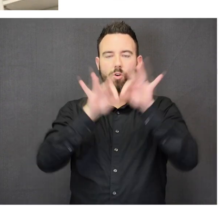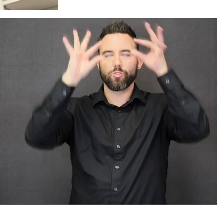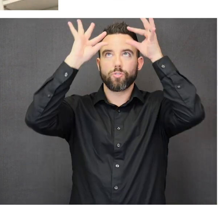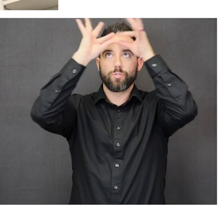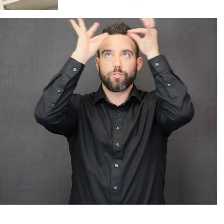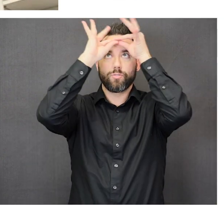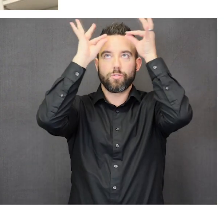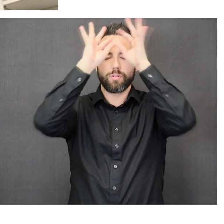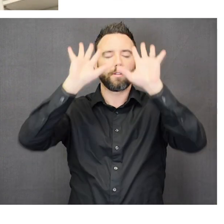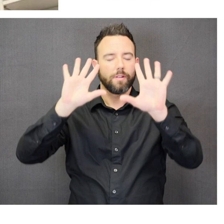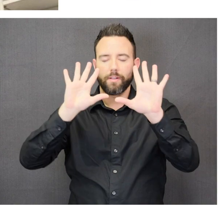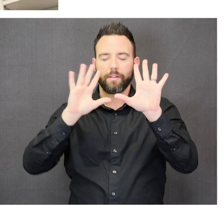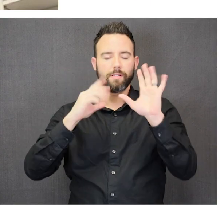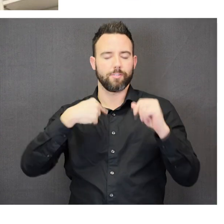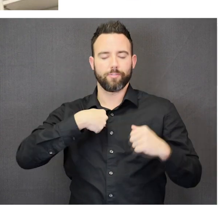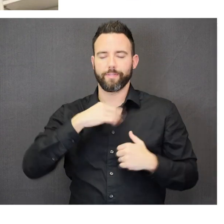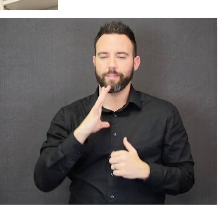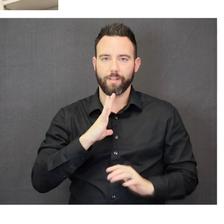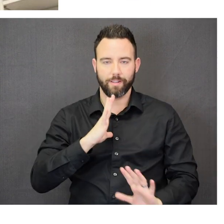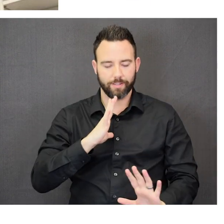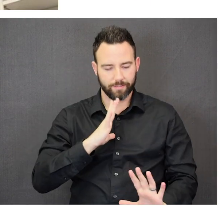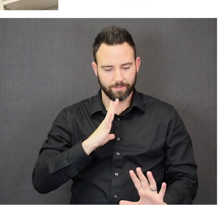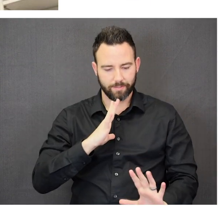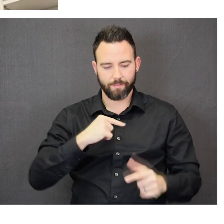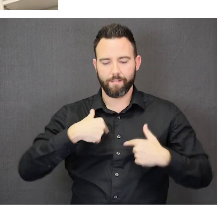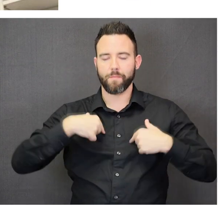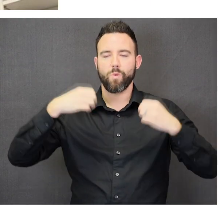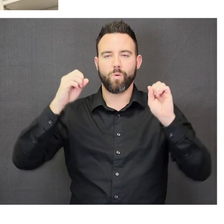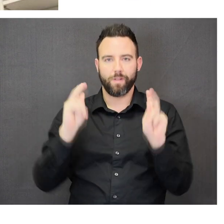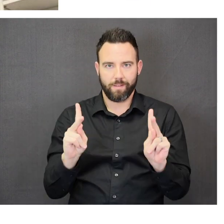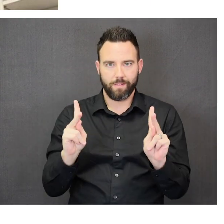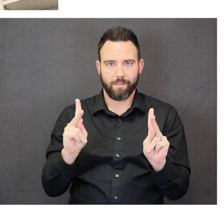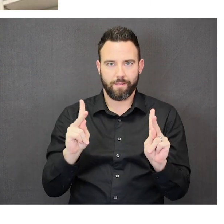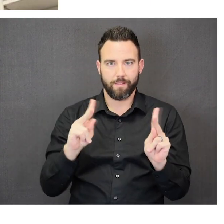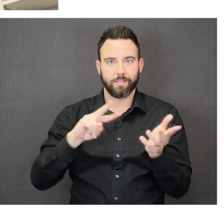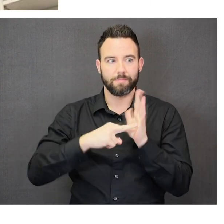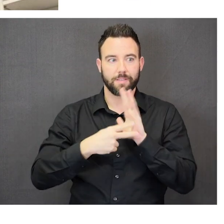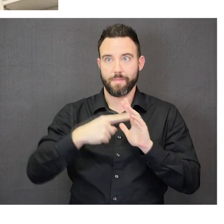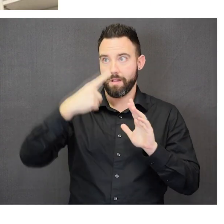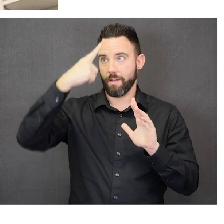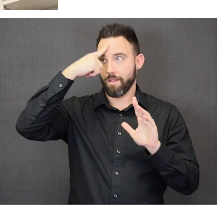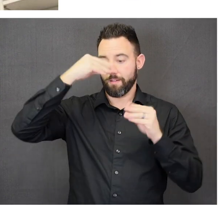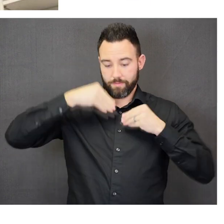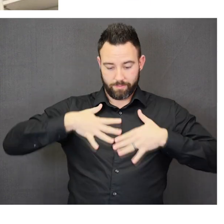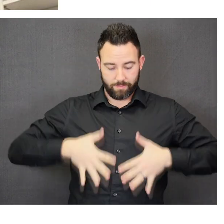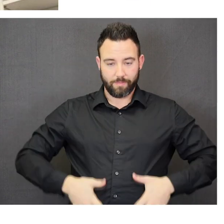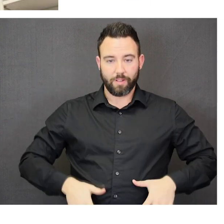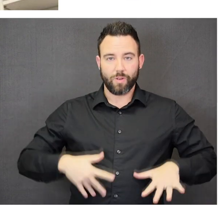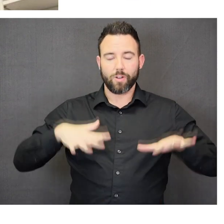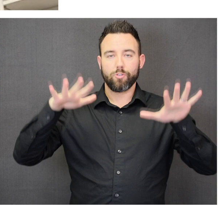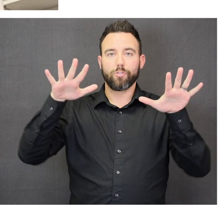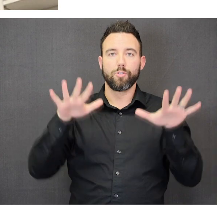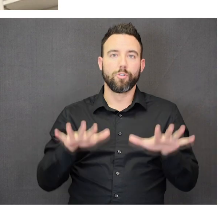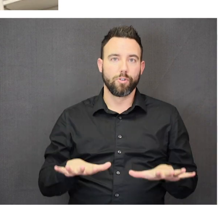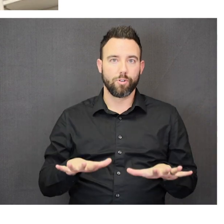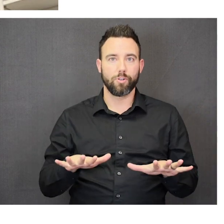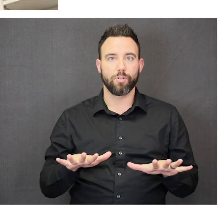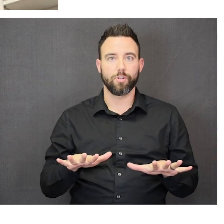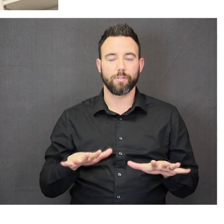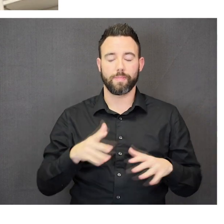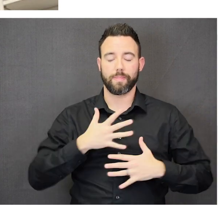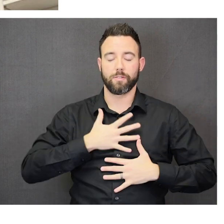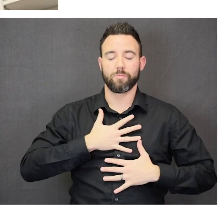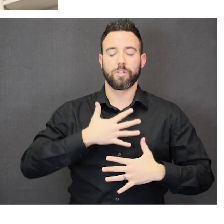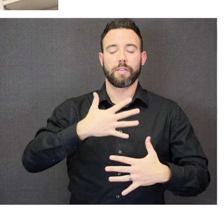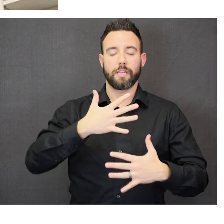you. And this is the beginning of regulating my nervous system. I may then discover that I